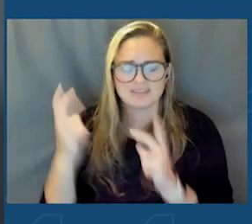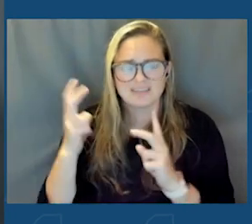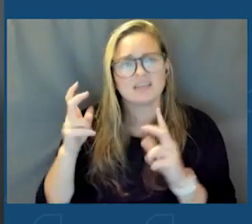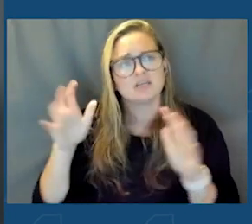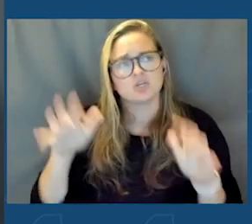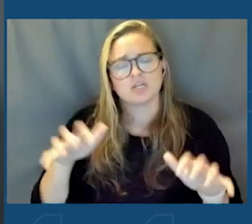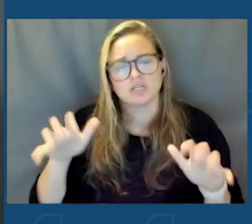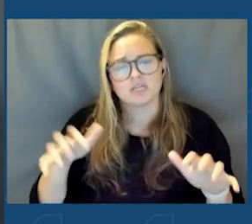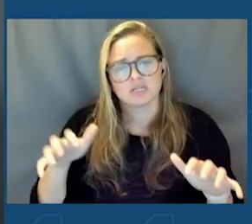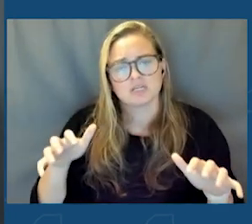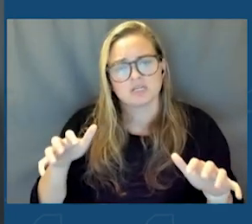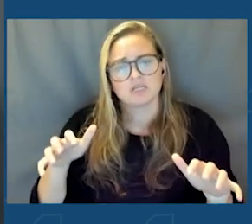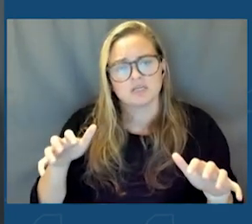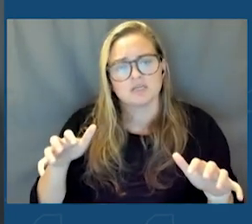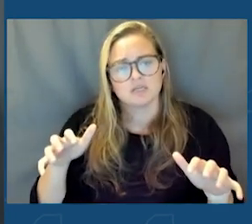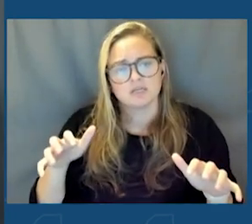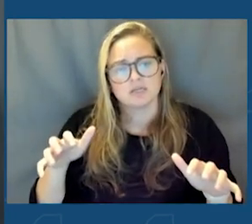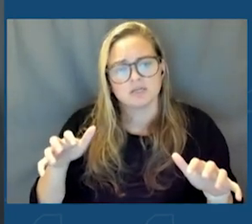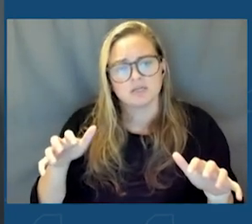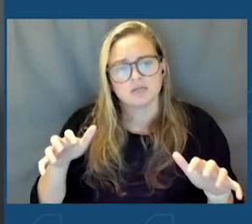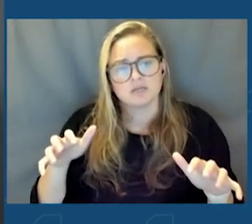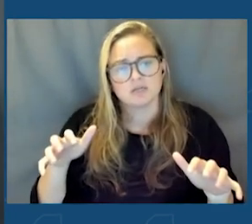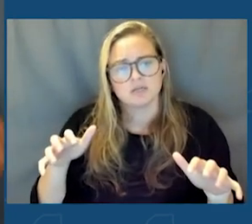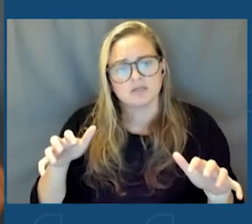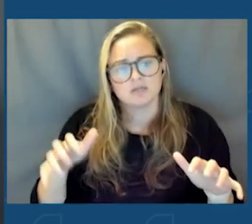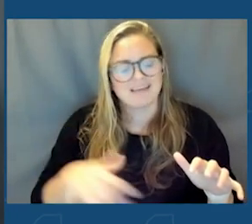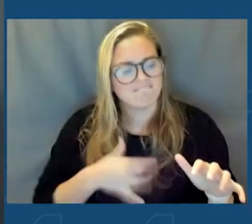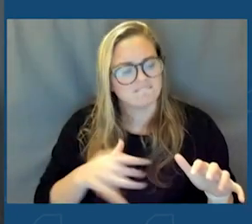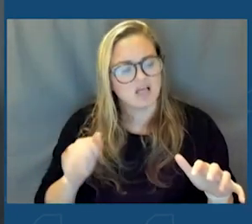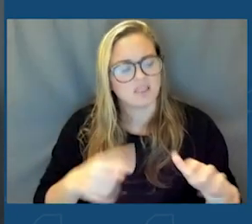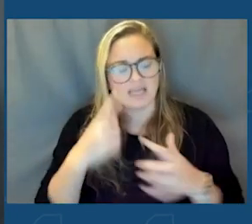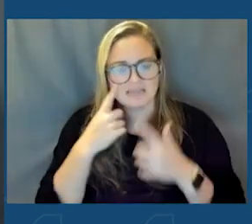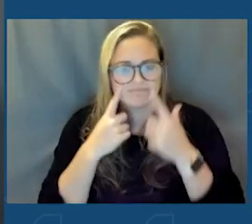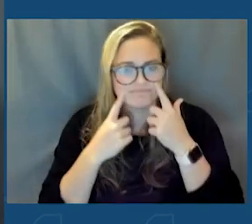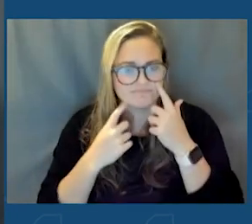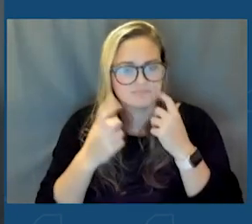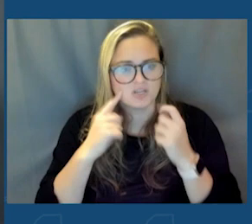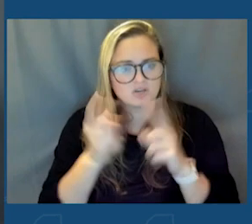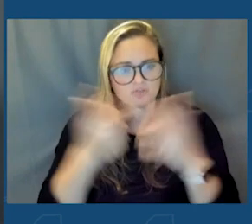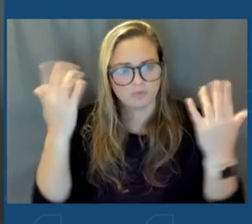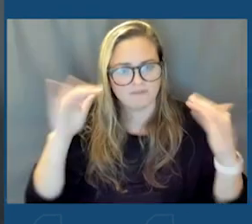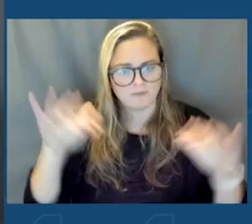down. It almost felt like teardrops from heaven.